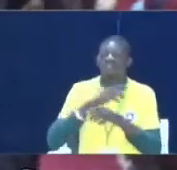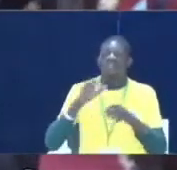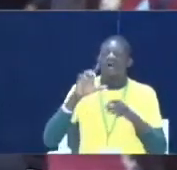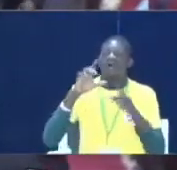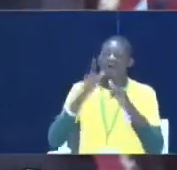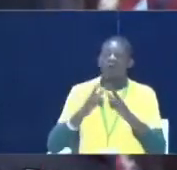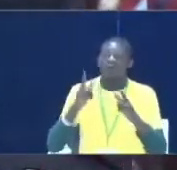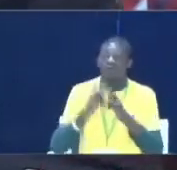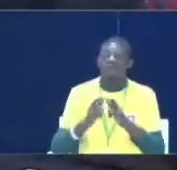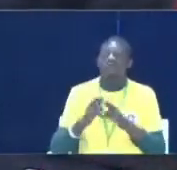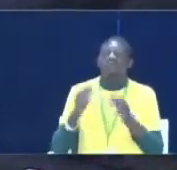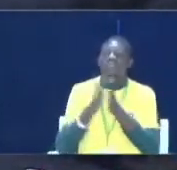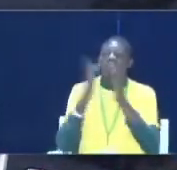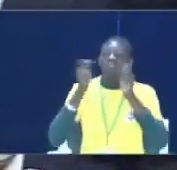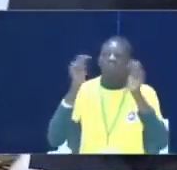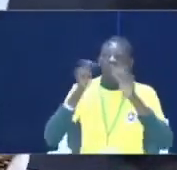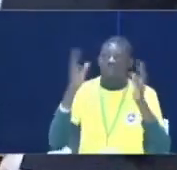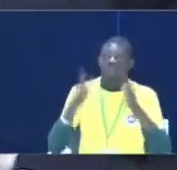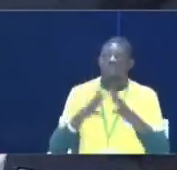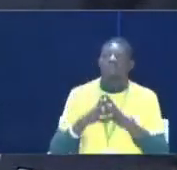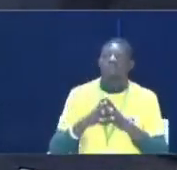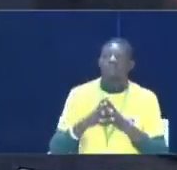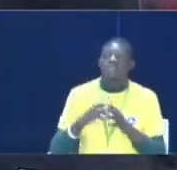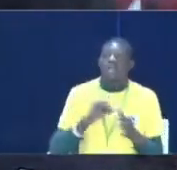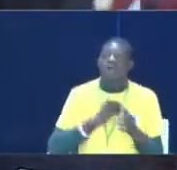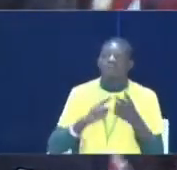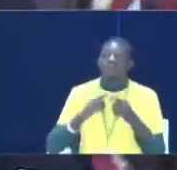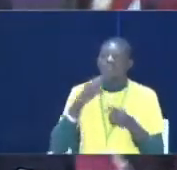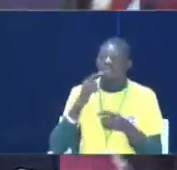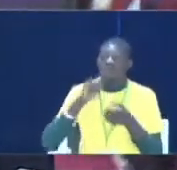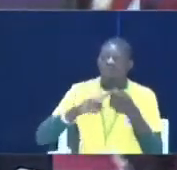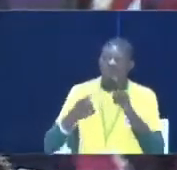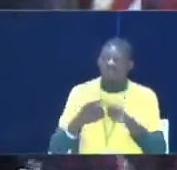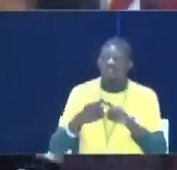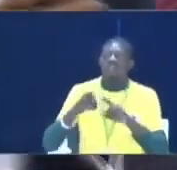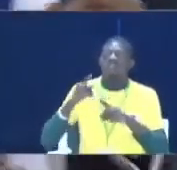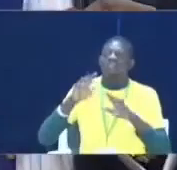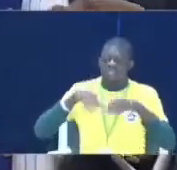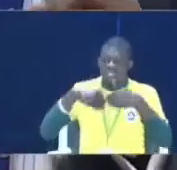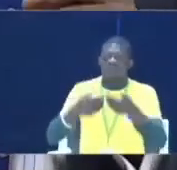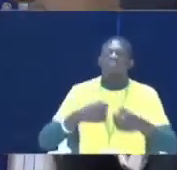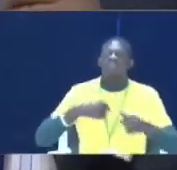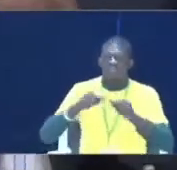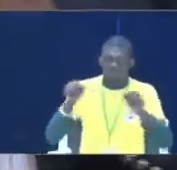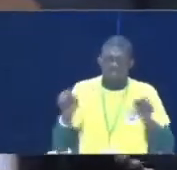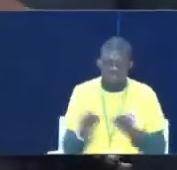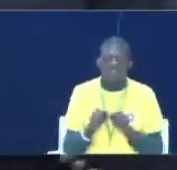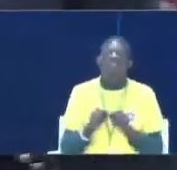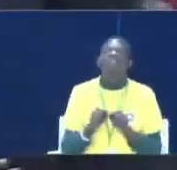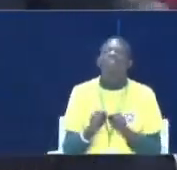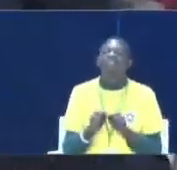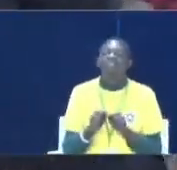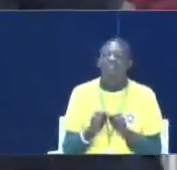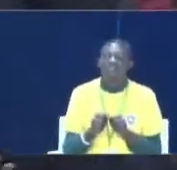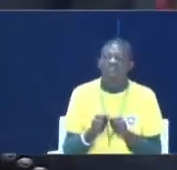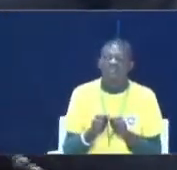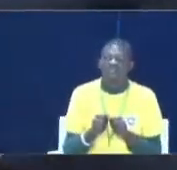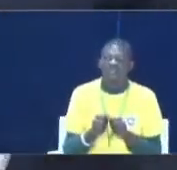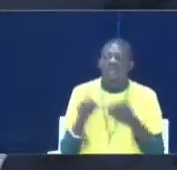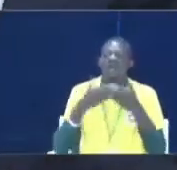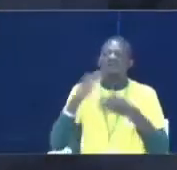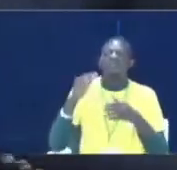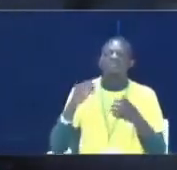thy stakes. Hallelujah. I want you to tell your neighbor, give me space. For after this